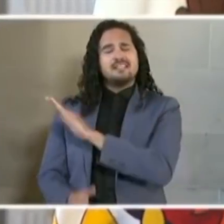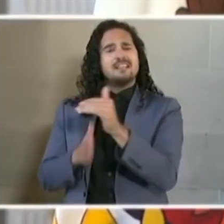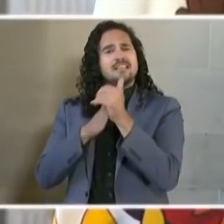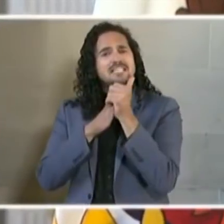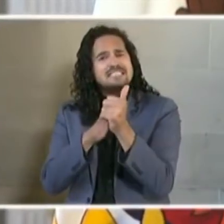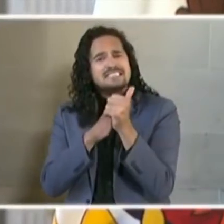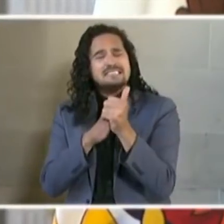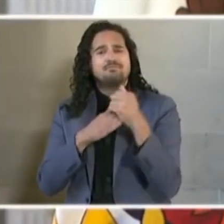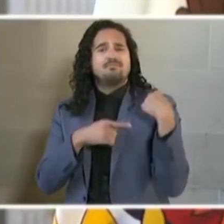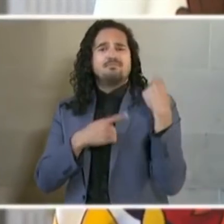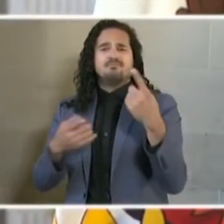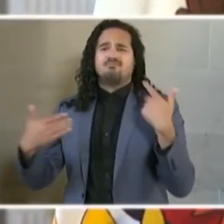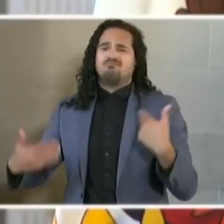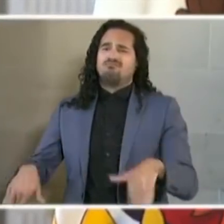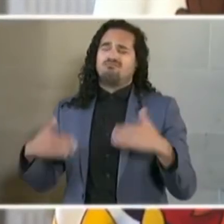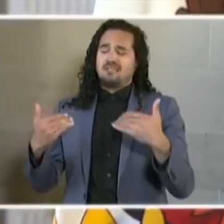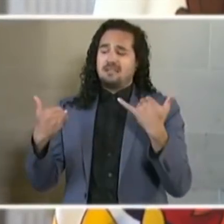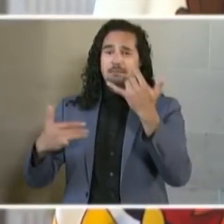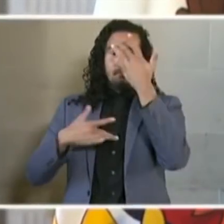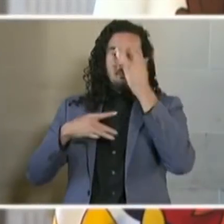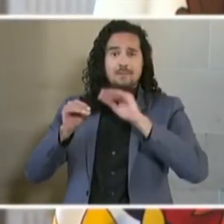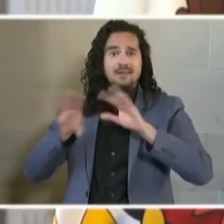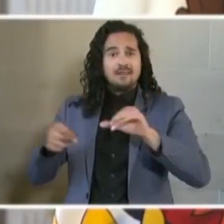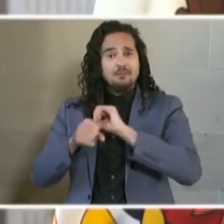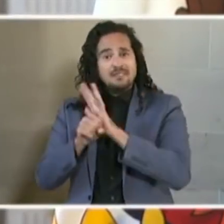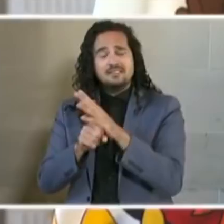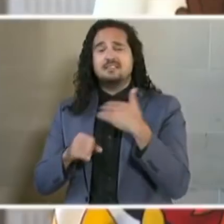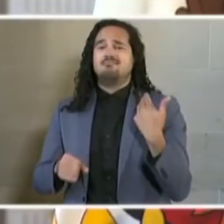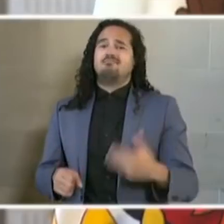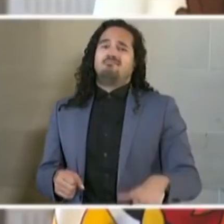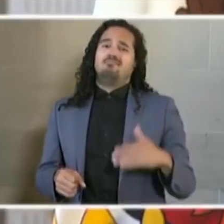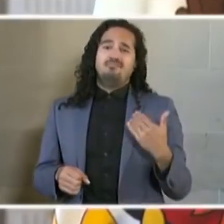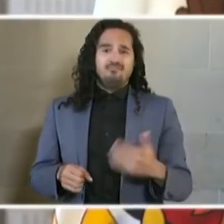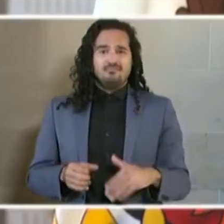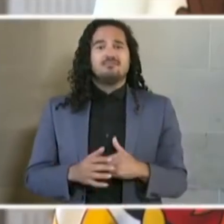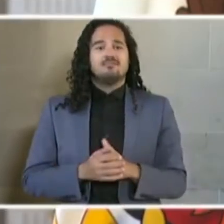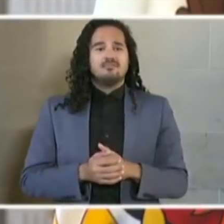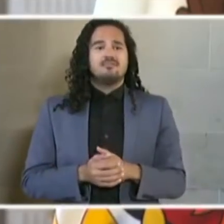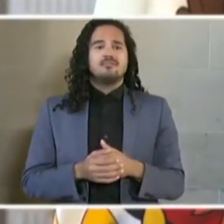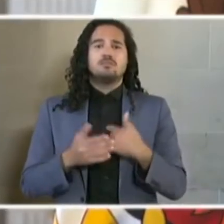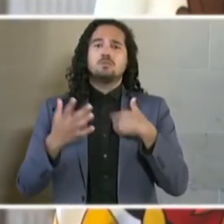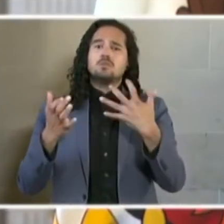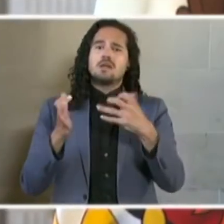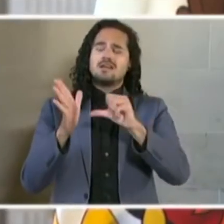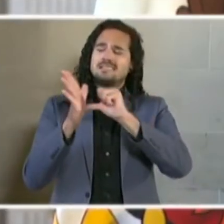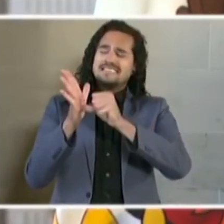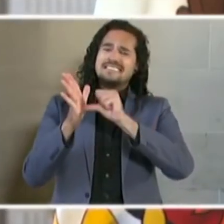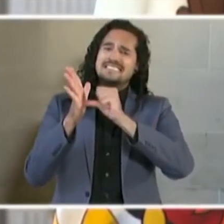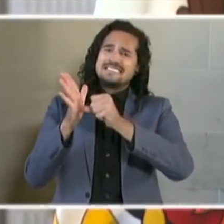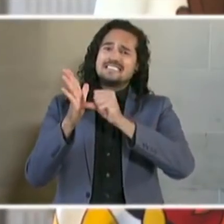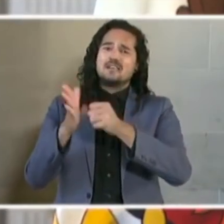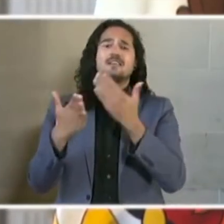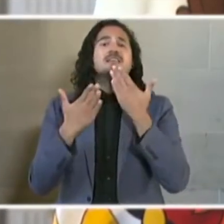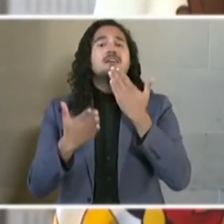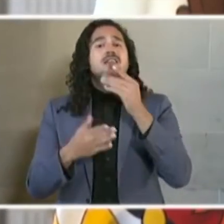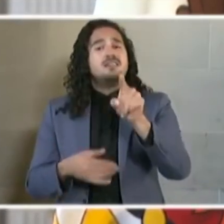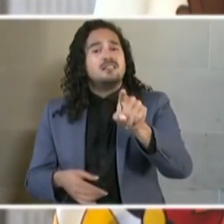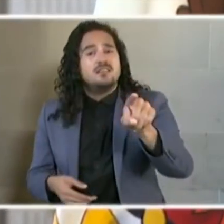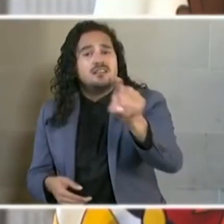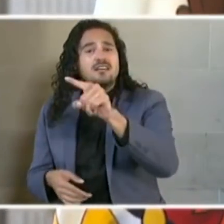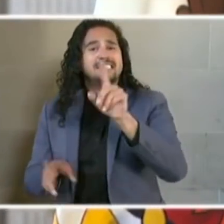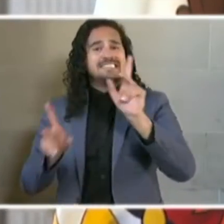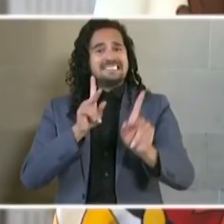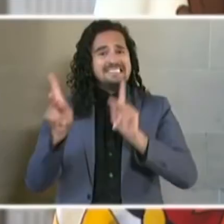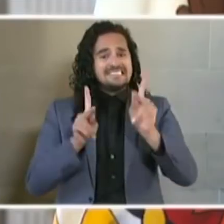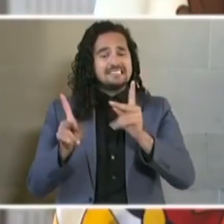And I want to reiterate Mayor Breed's thanks to the citizens, to the community of San Francisco for everything